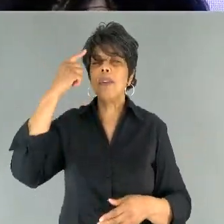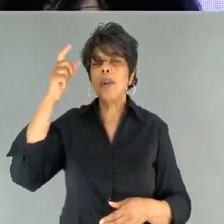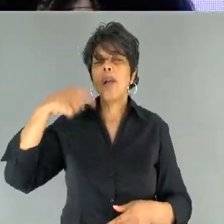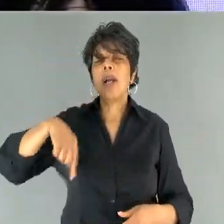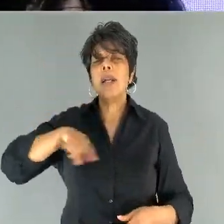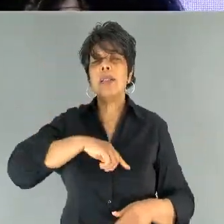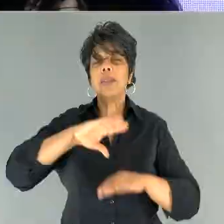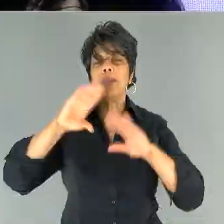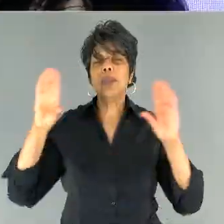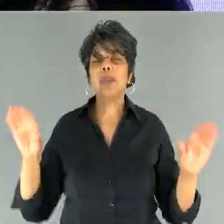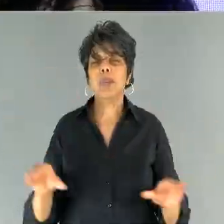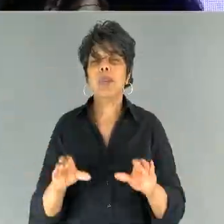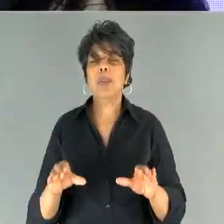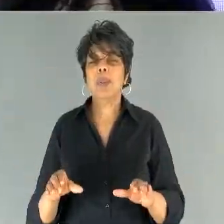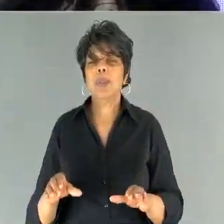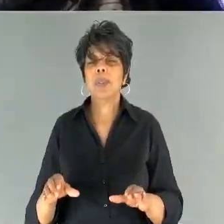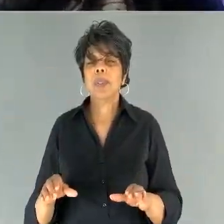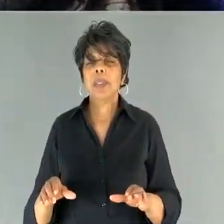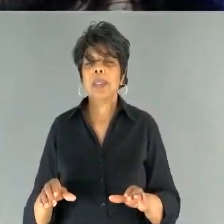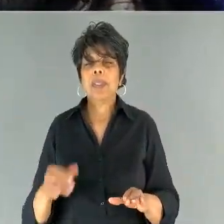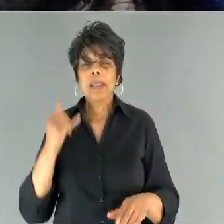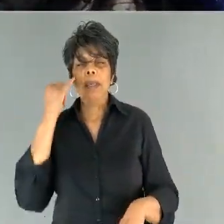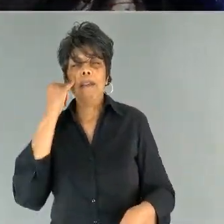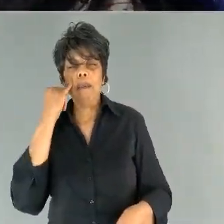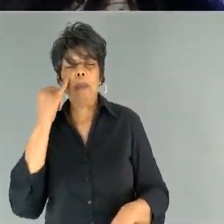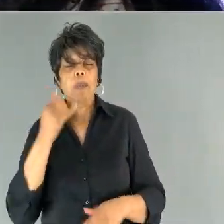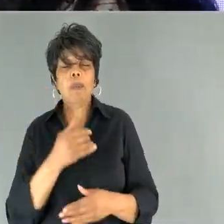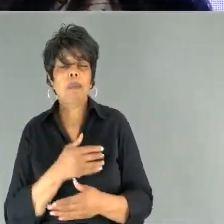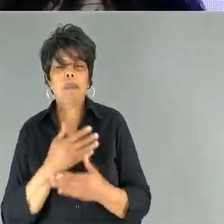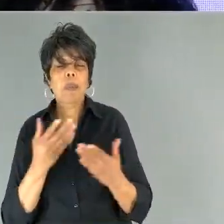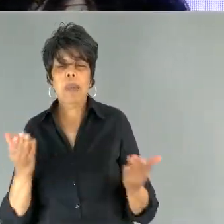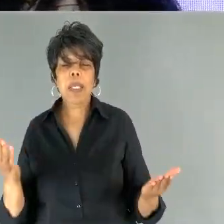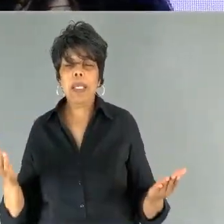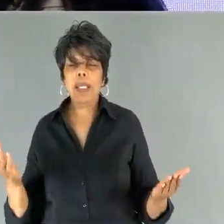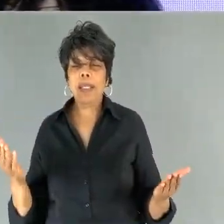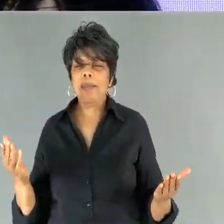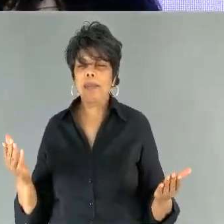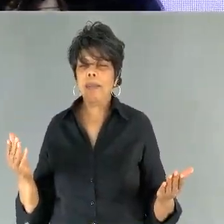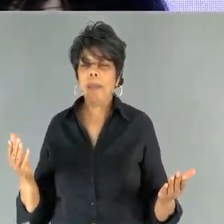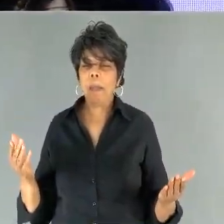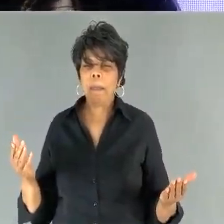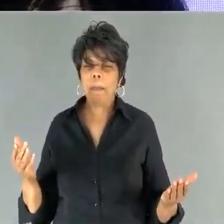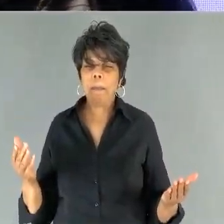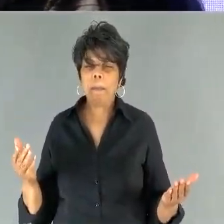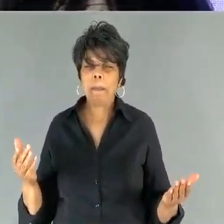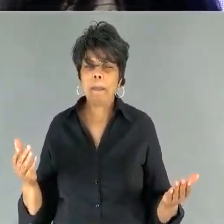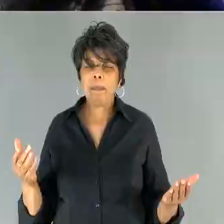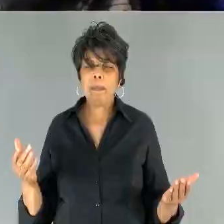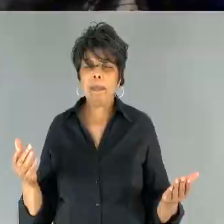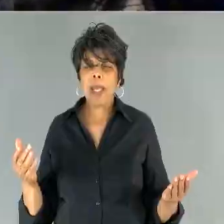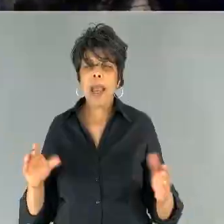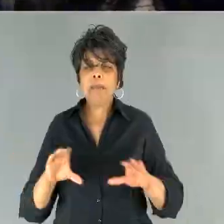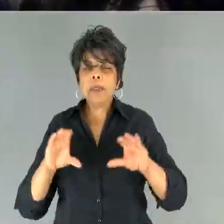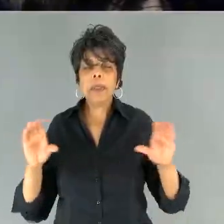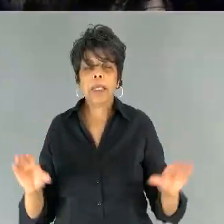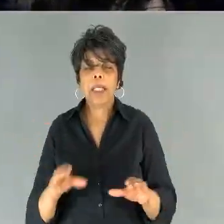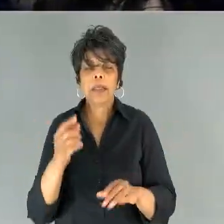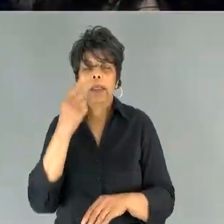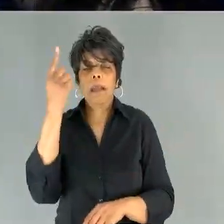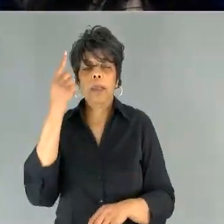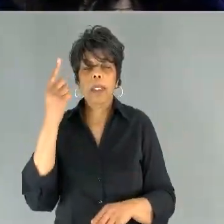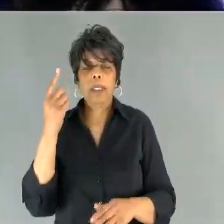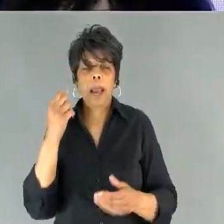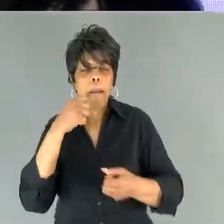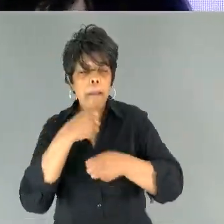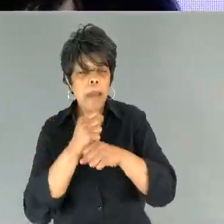Lord, if there's a posture that we have assumed that has caused our grandchildren or our children to reject